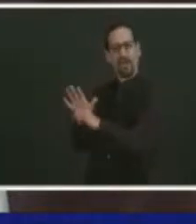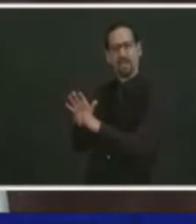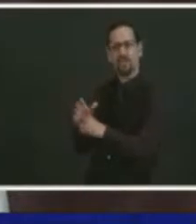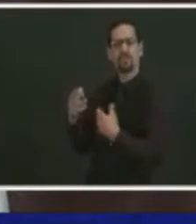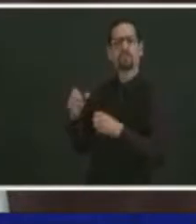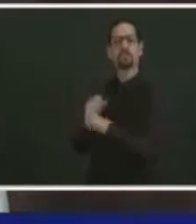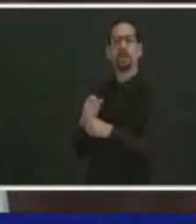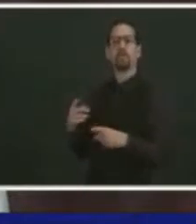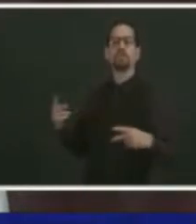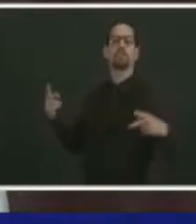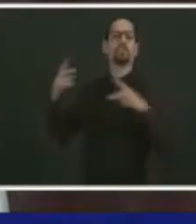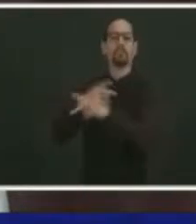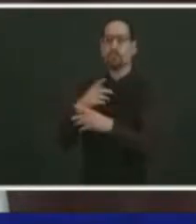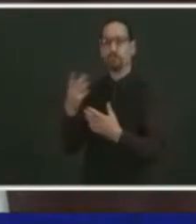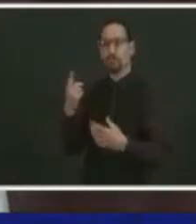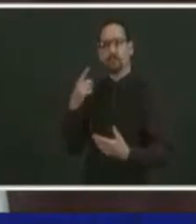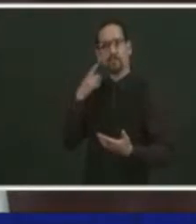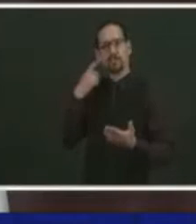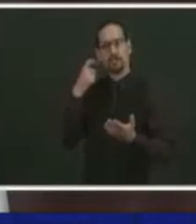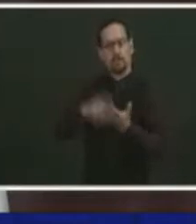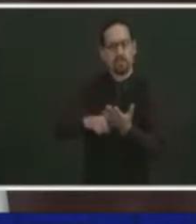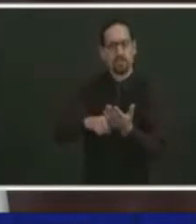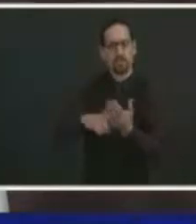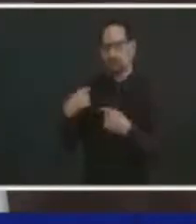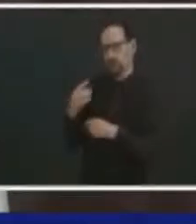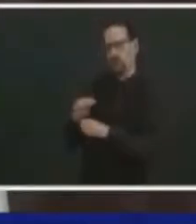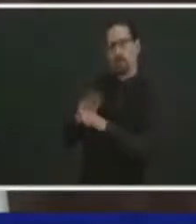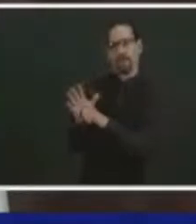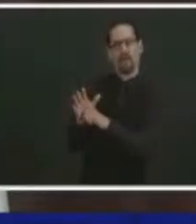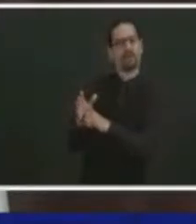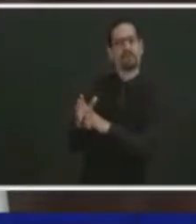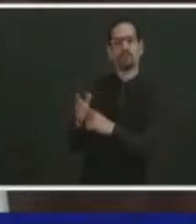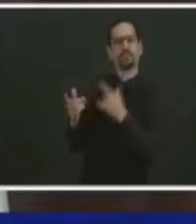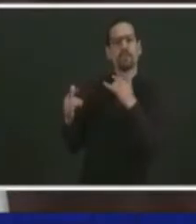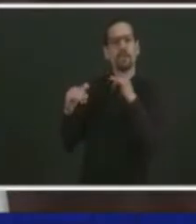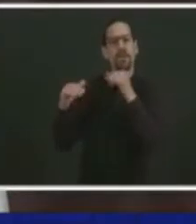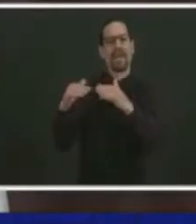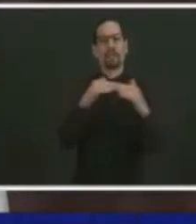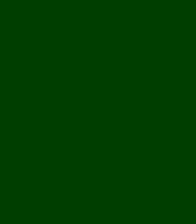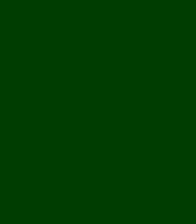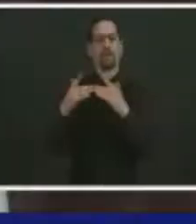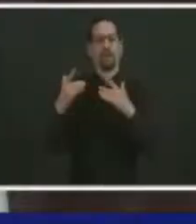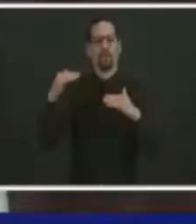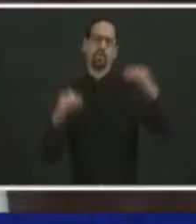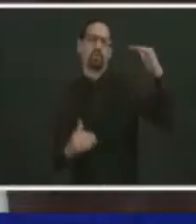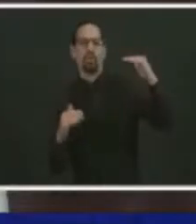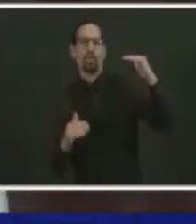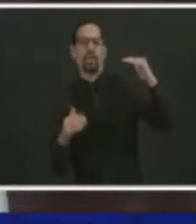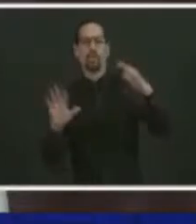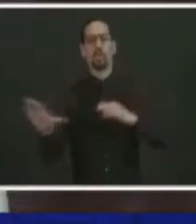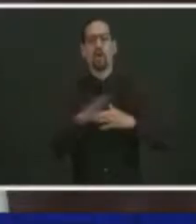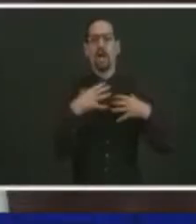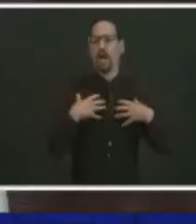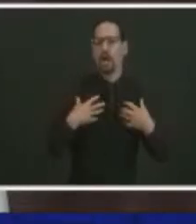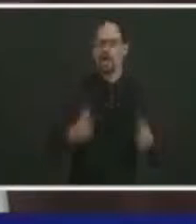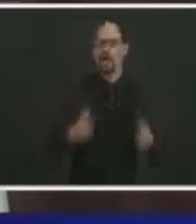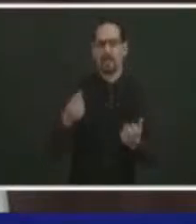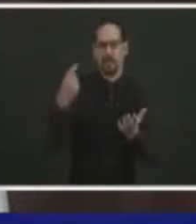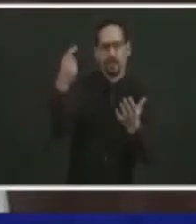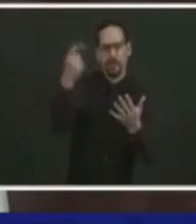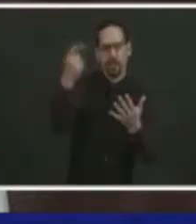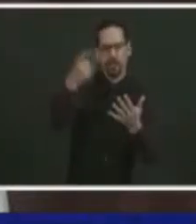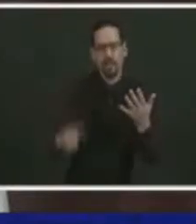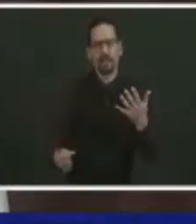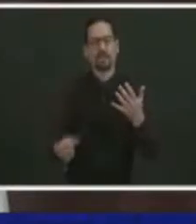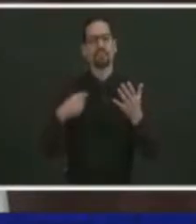light on some of the inequities that have existed. And as as Dr. Alexander Scott